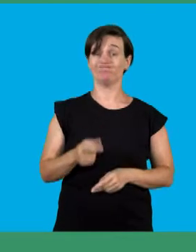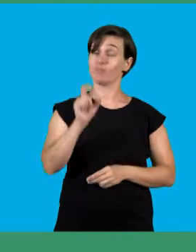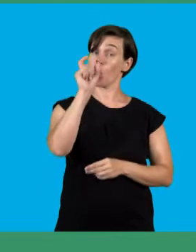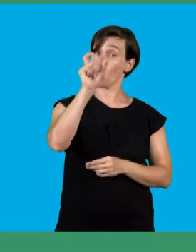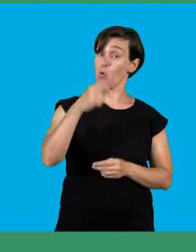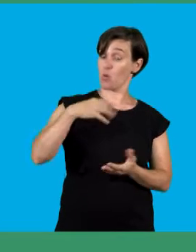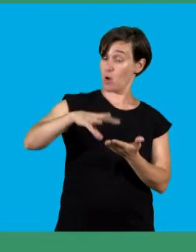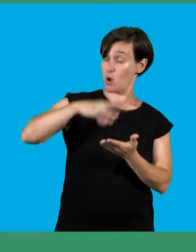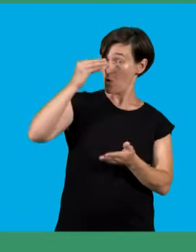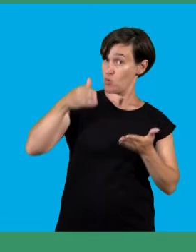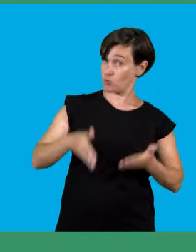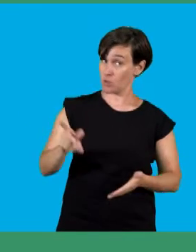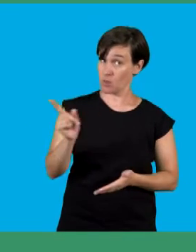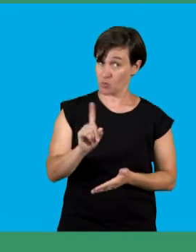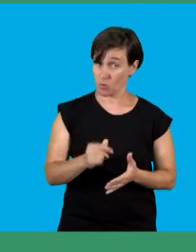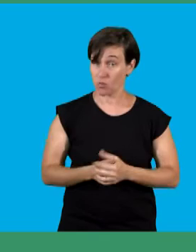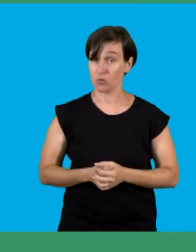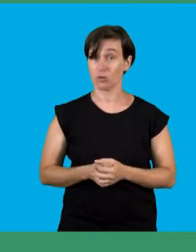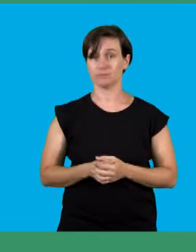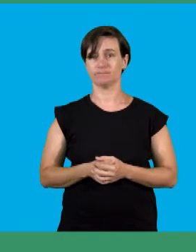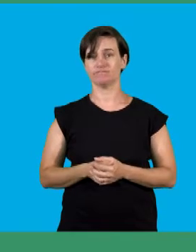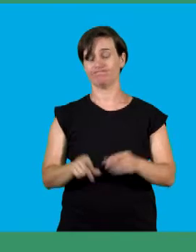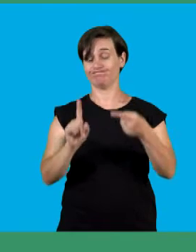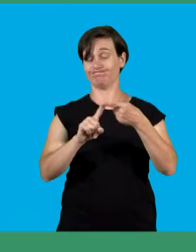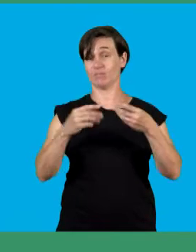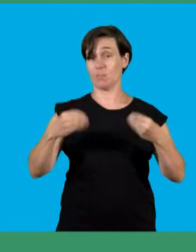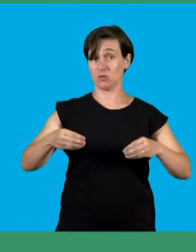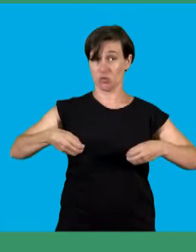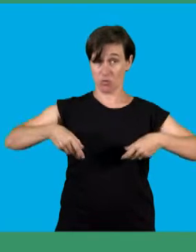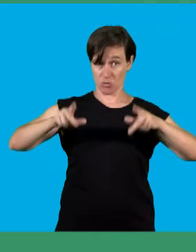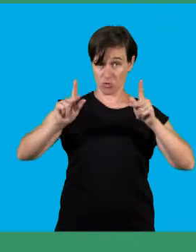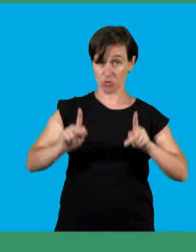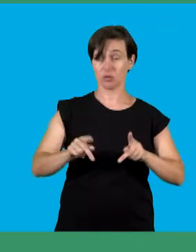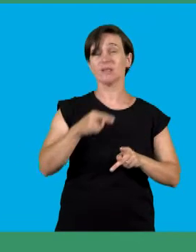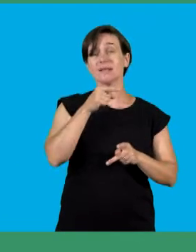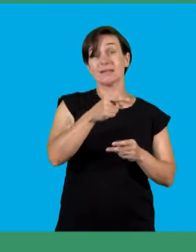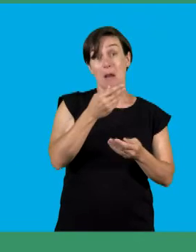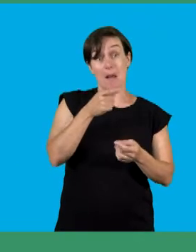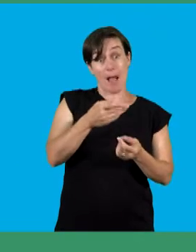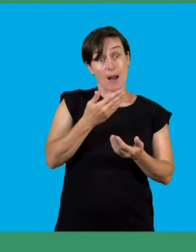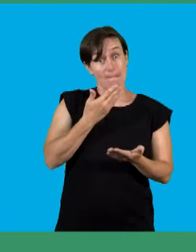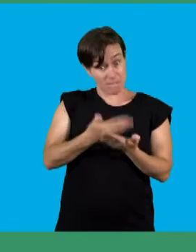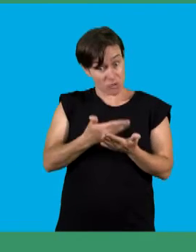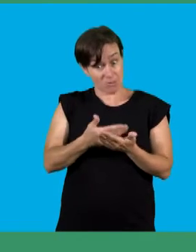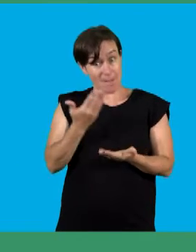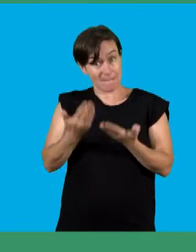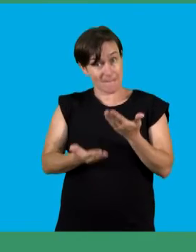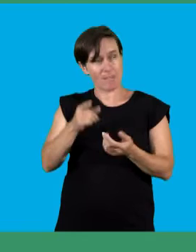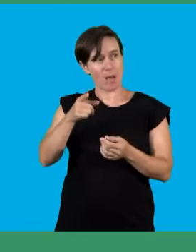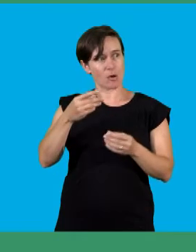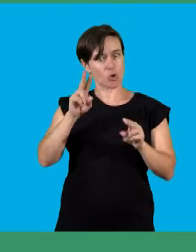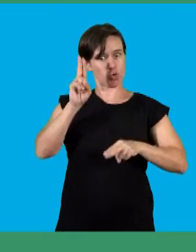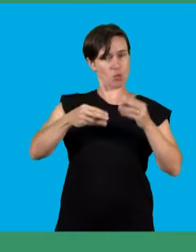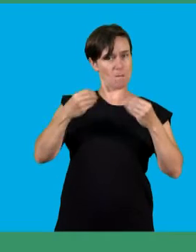the terms or new words that we've learned in this topic. Business opportunity, we said it's the potential of a